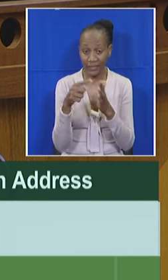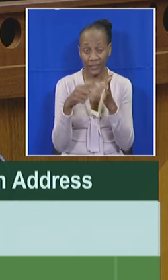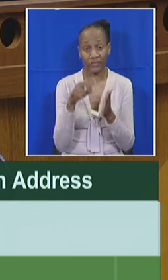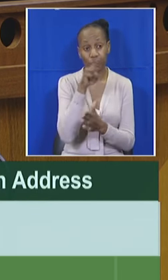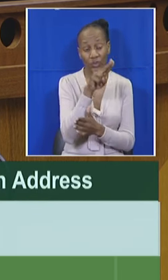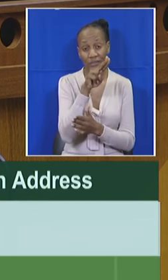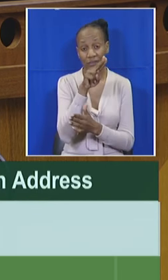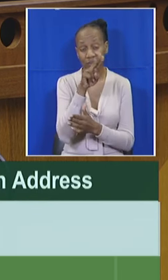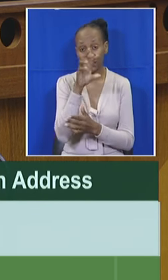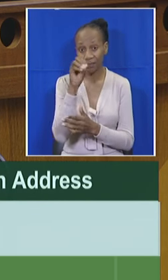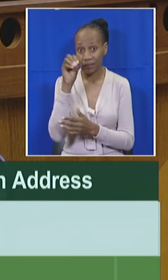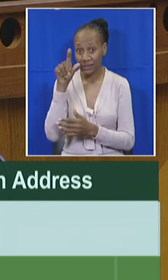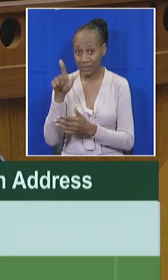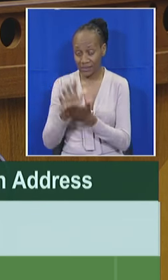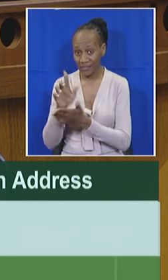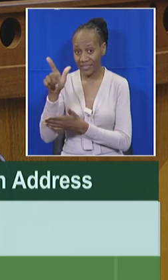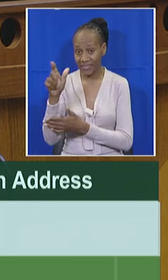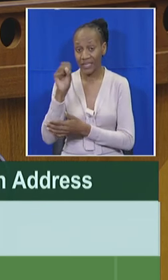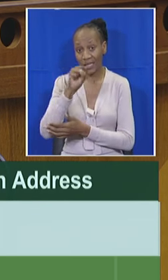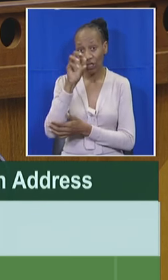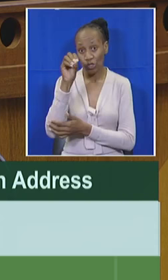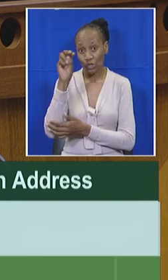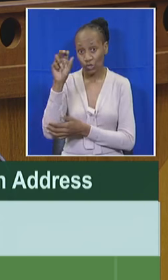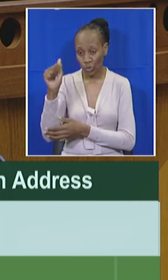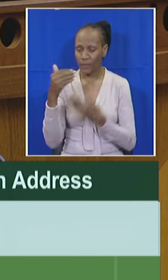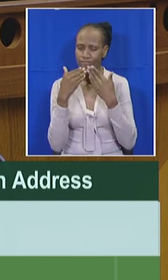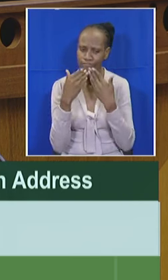2017 State of the Nation Address.